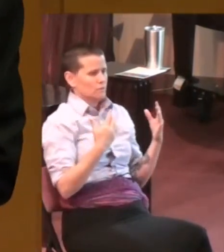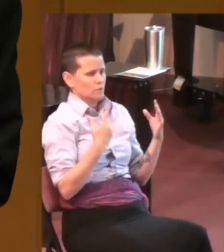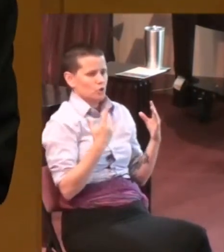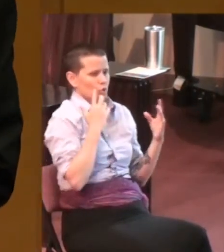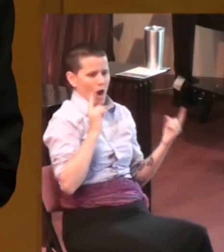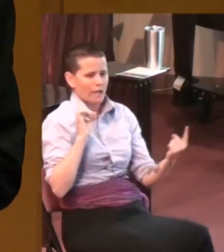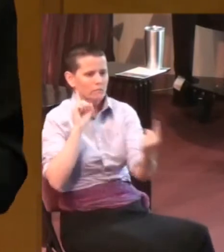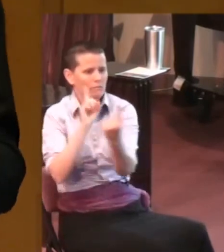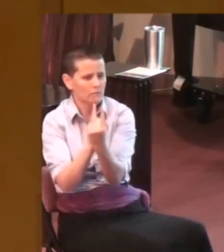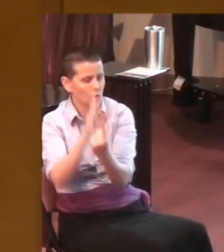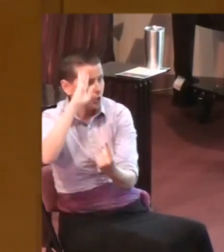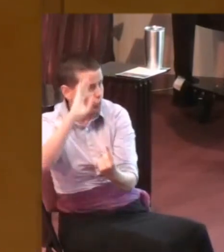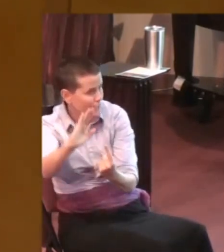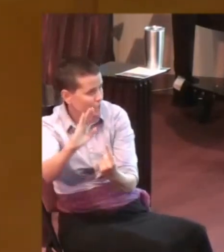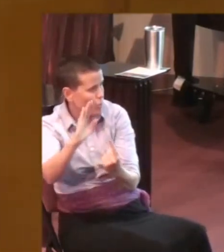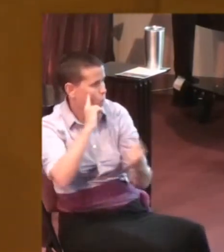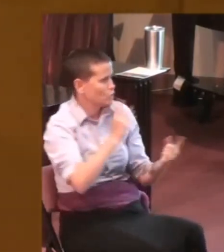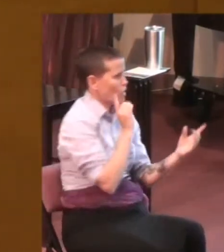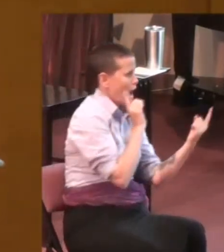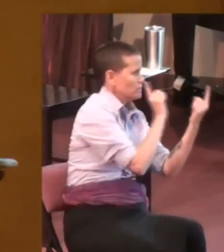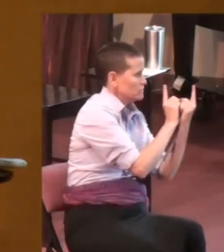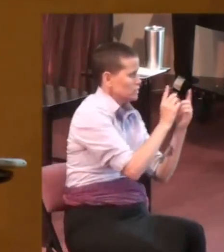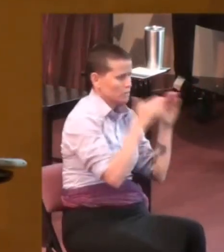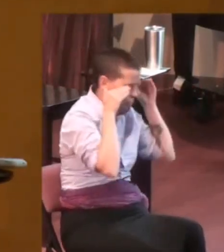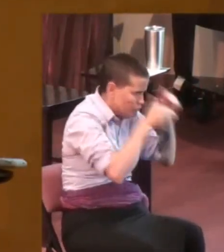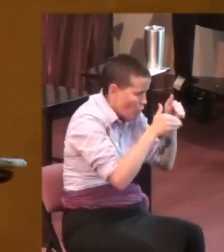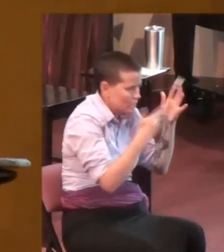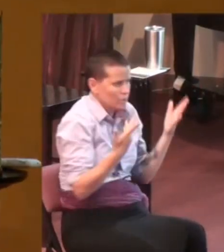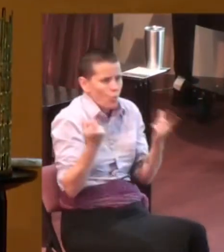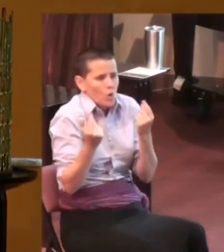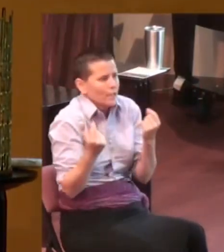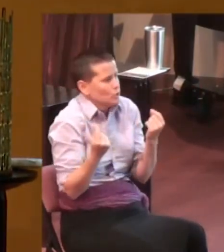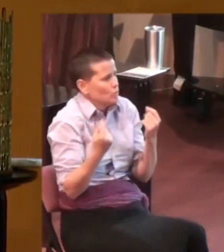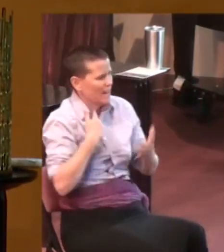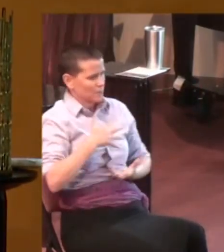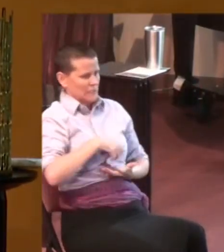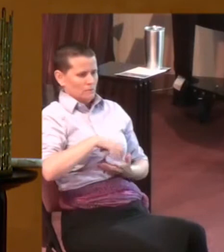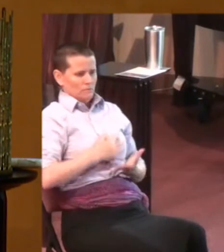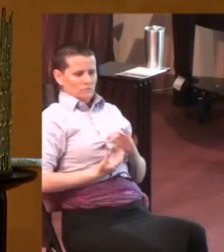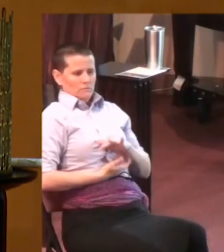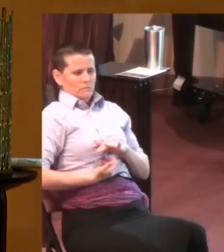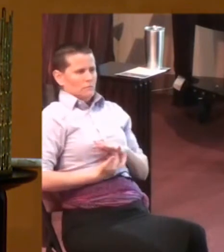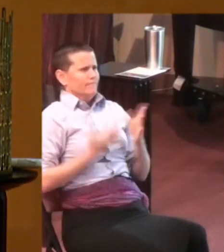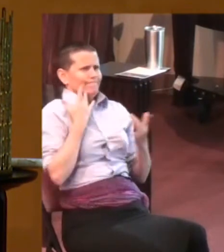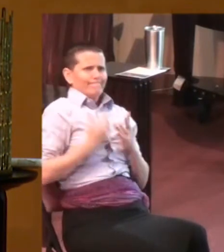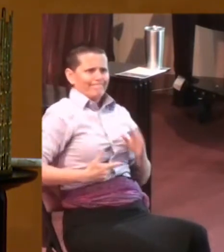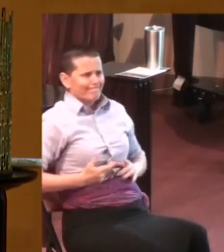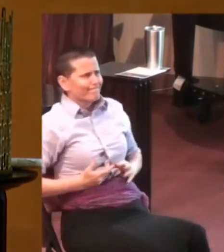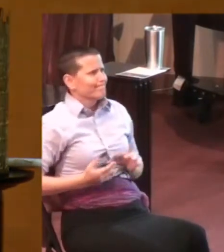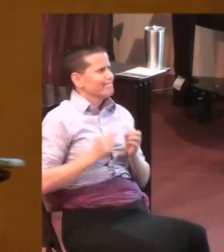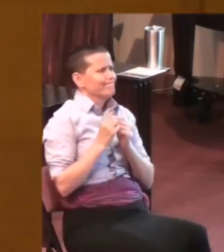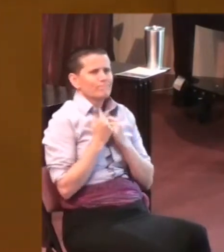and love her and then continue on with my thing. And I think this person would have been okay with that.